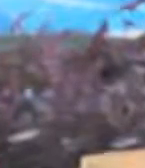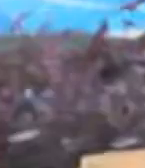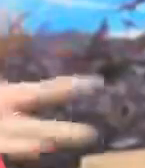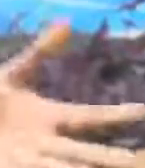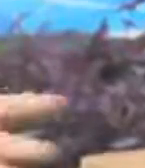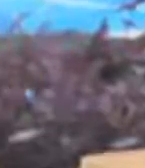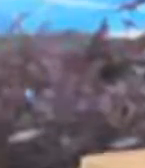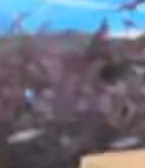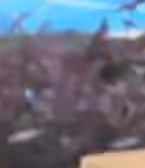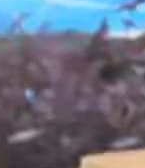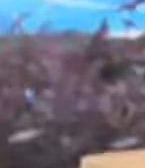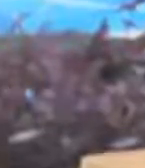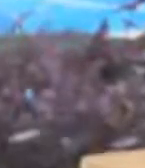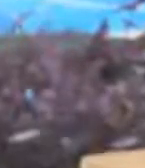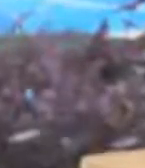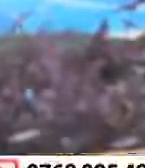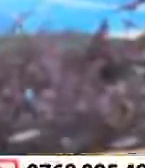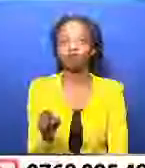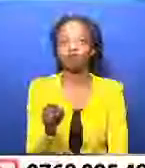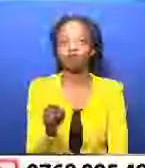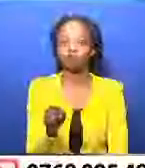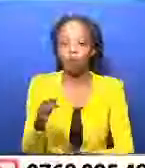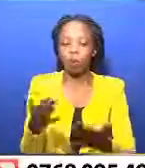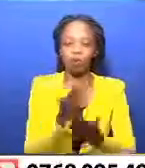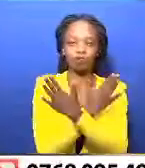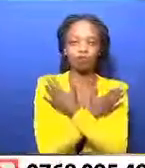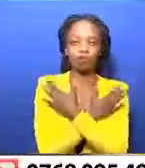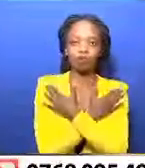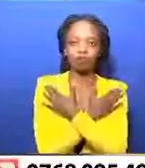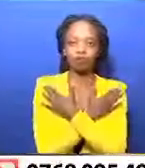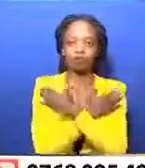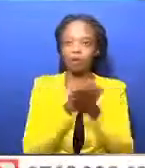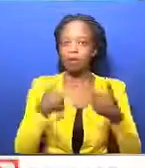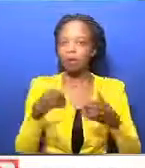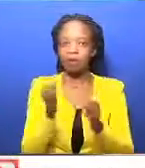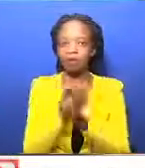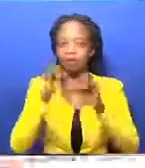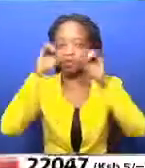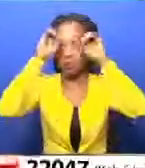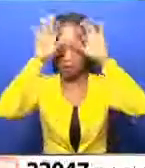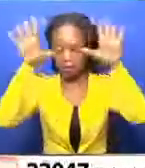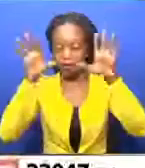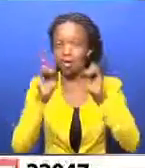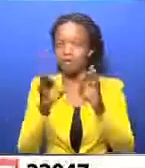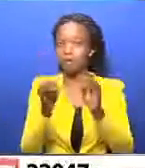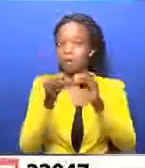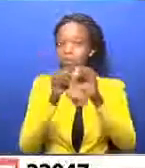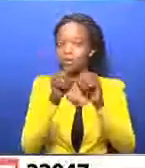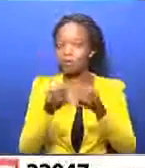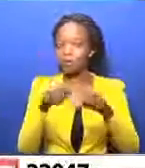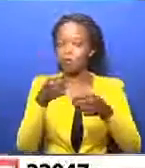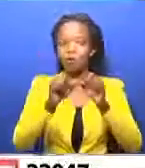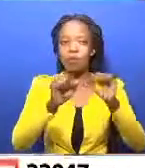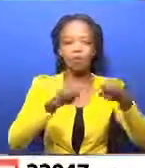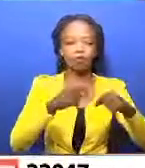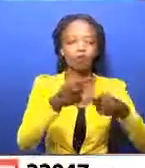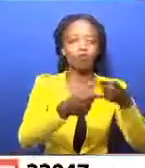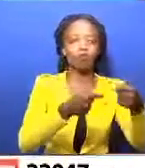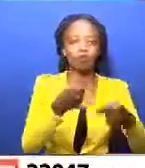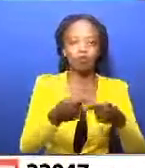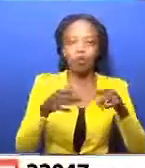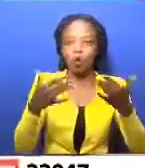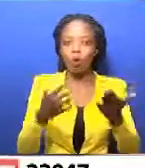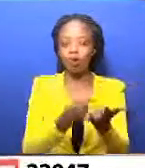of interest to him or to his friends. So I would not be surprised if that meeting is going to happen or might happen,